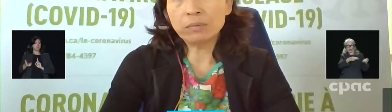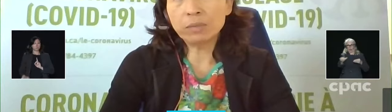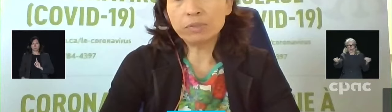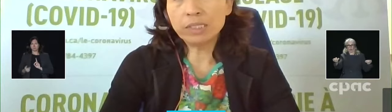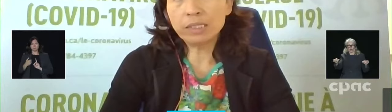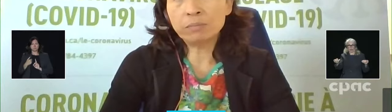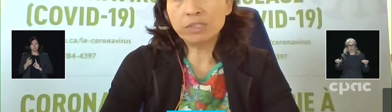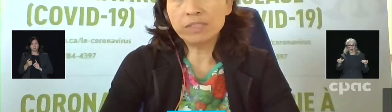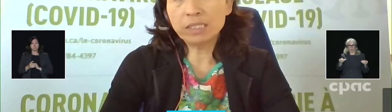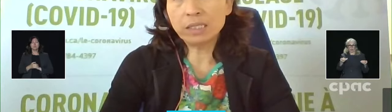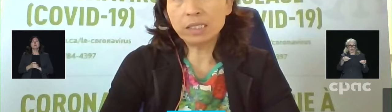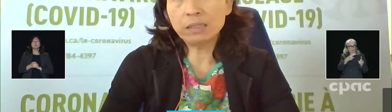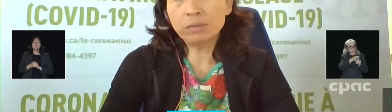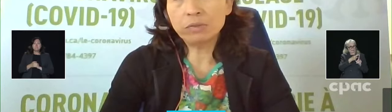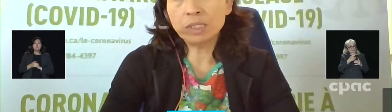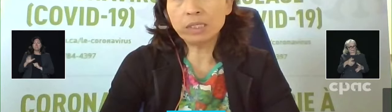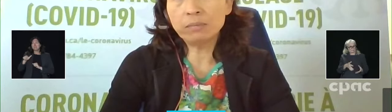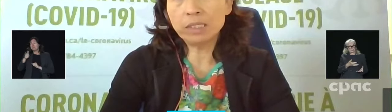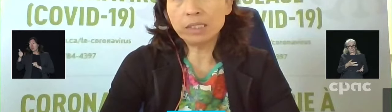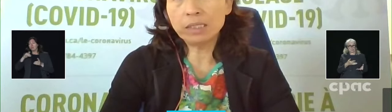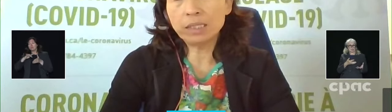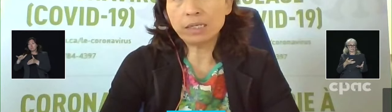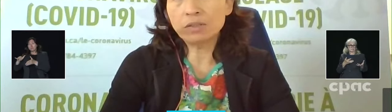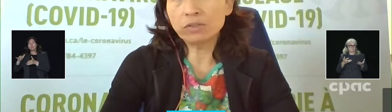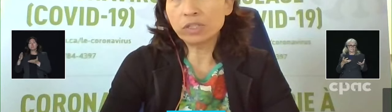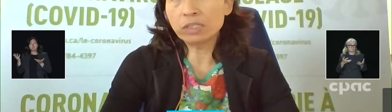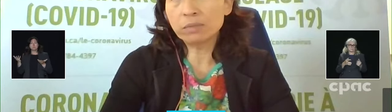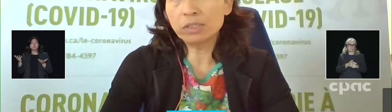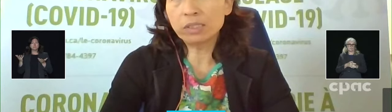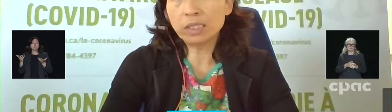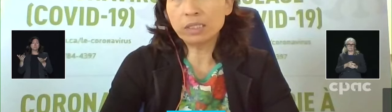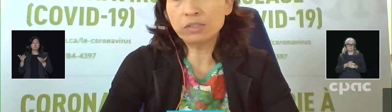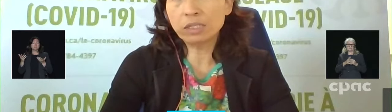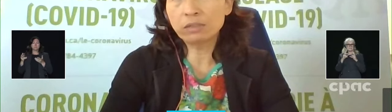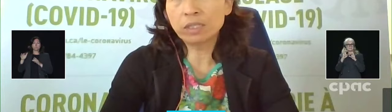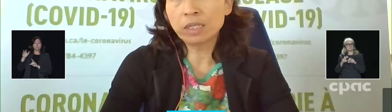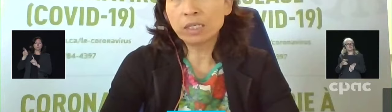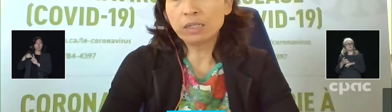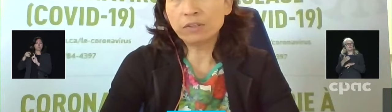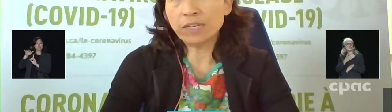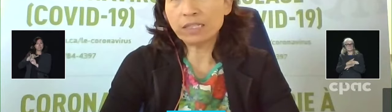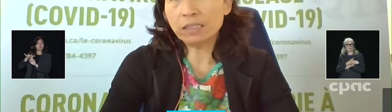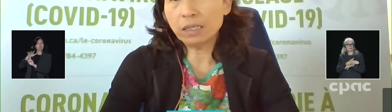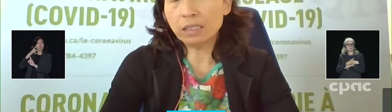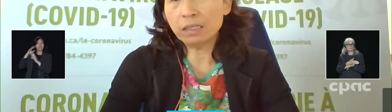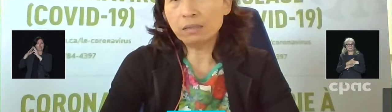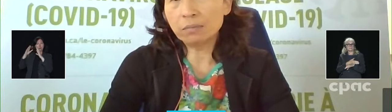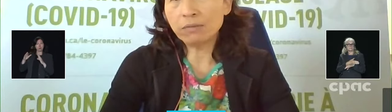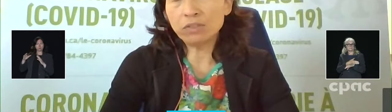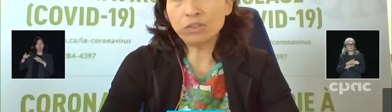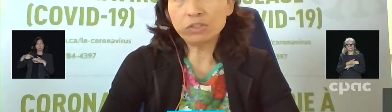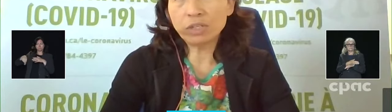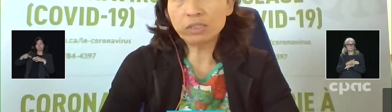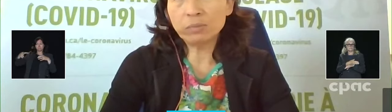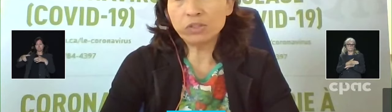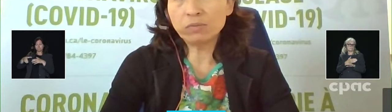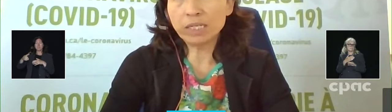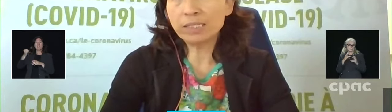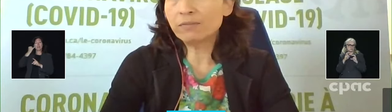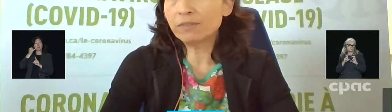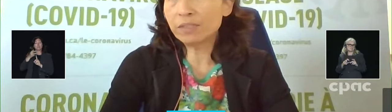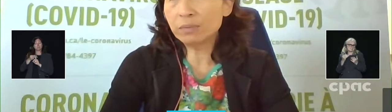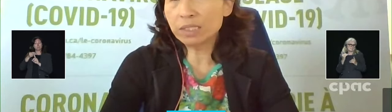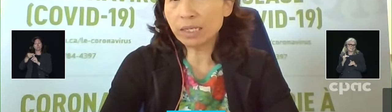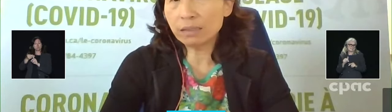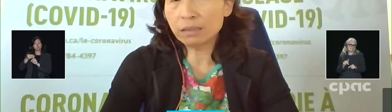do think some of the previous studies, which were limited in household transmission studies, shows if you're vaccinated, you may reduce transmission